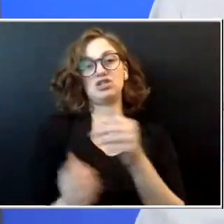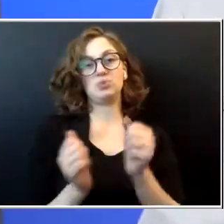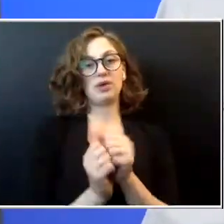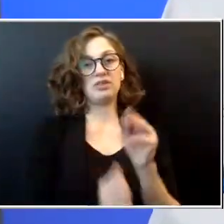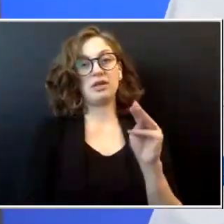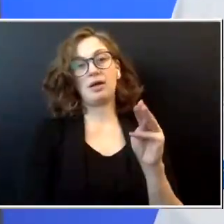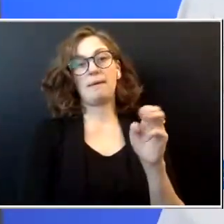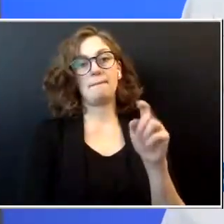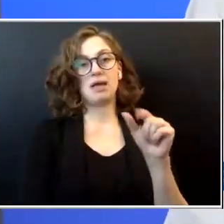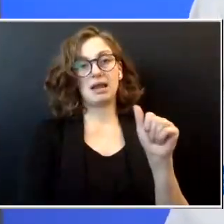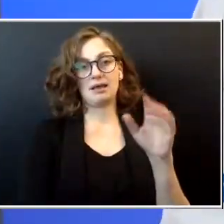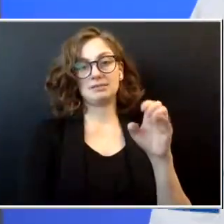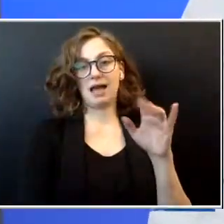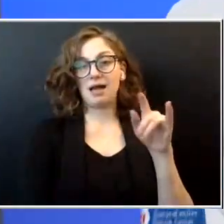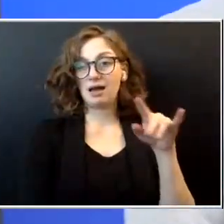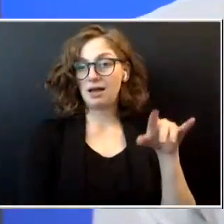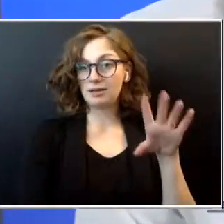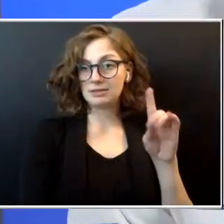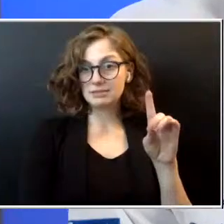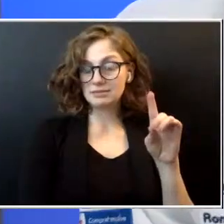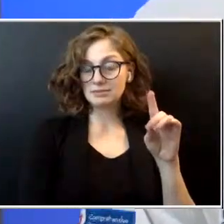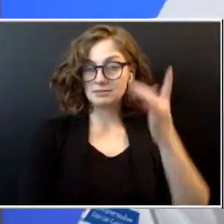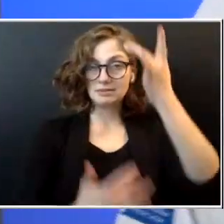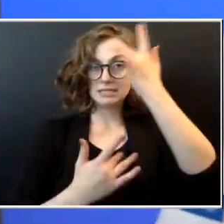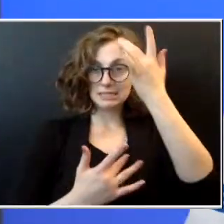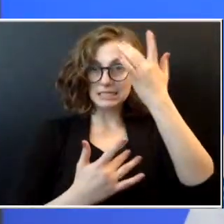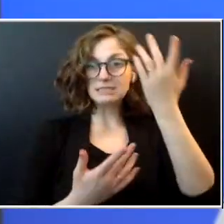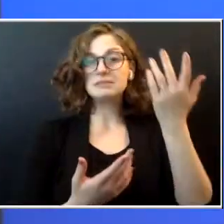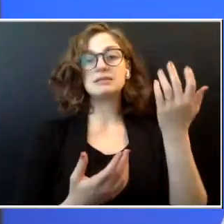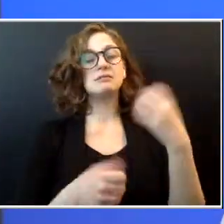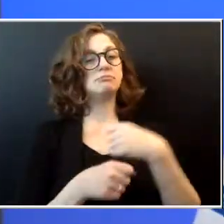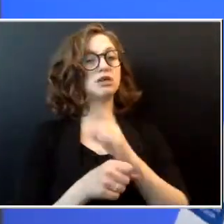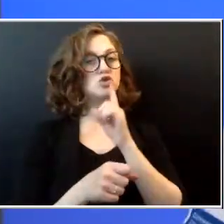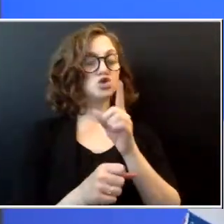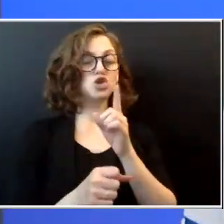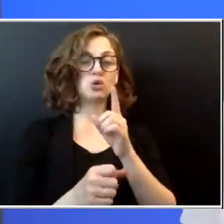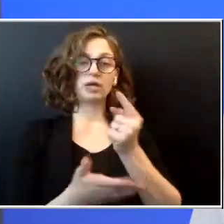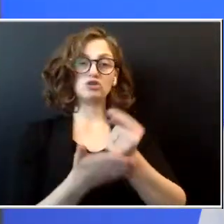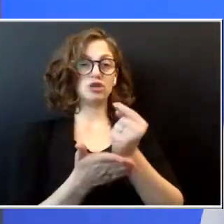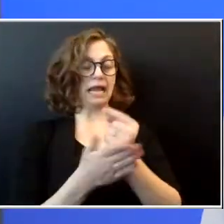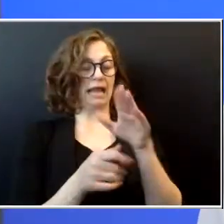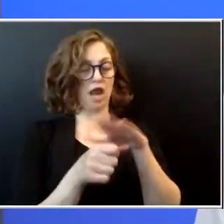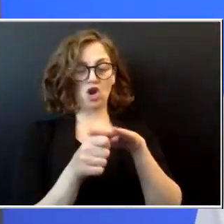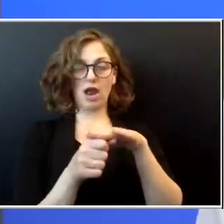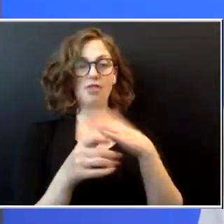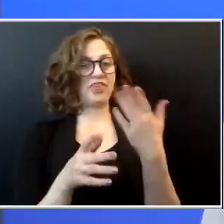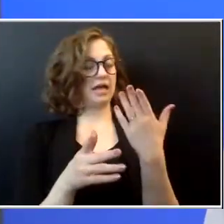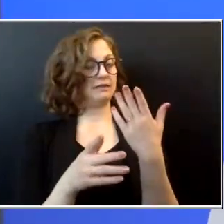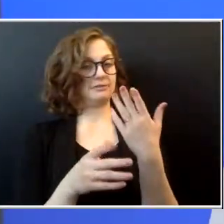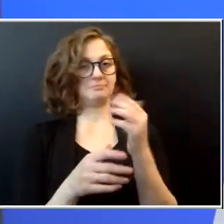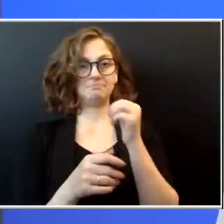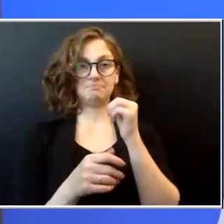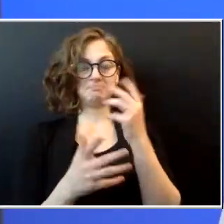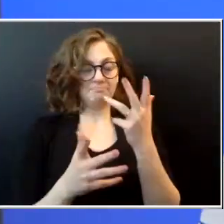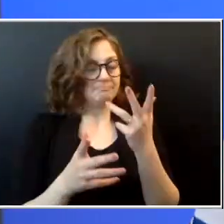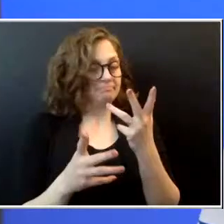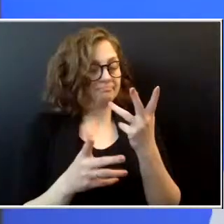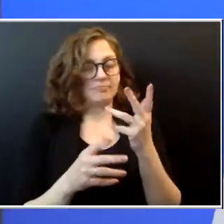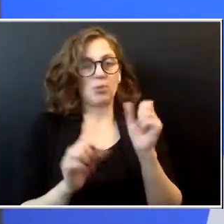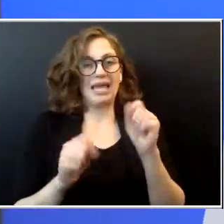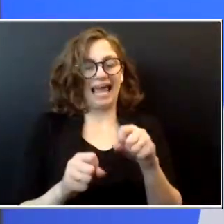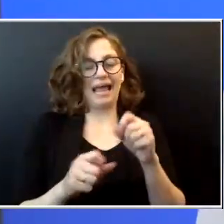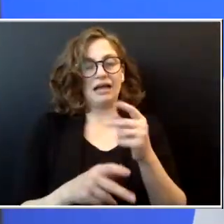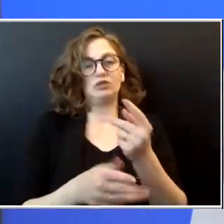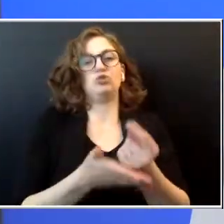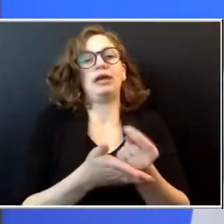body that doesn't get harmed too easily and observe that very carefully. And so, and that's true for every kind of new cancer research. When